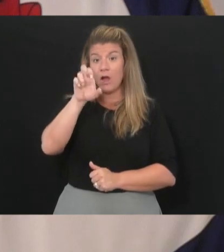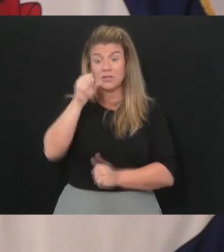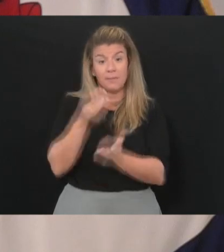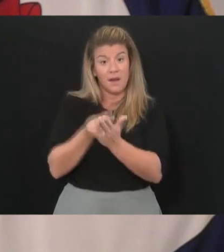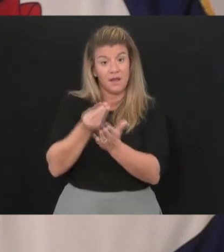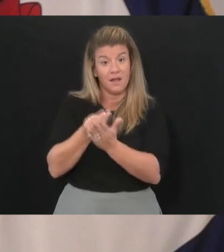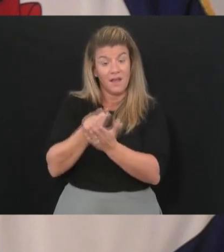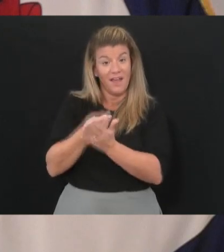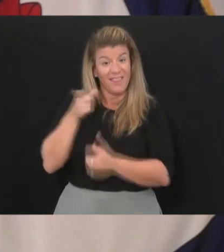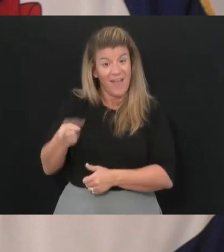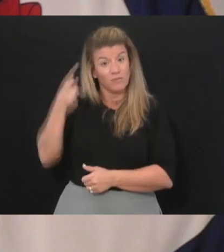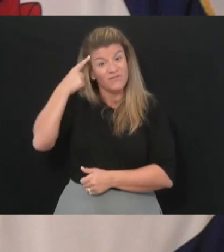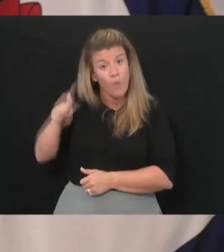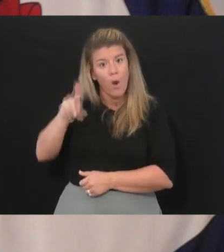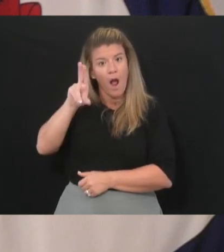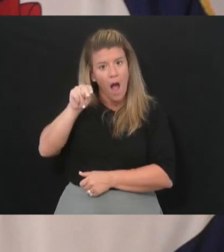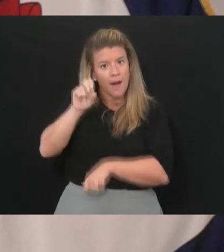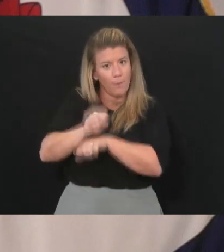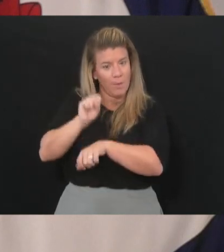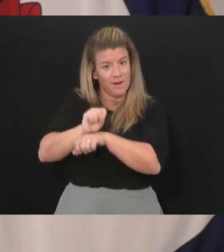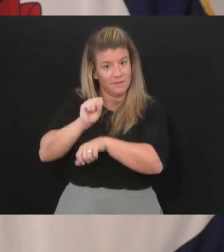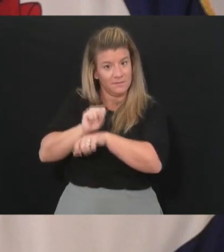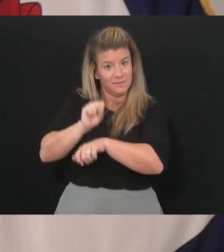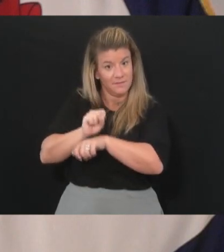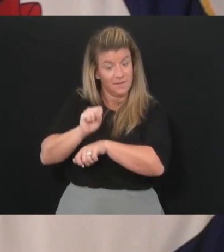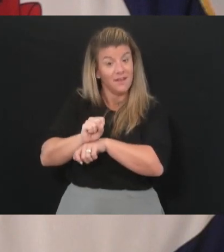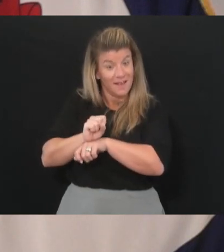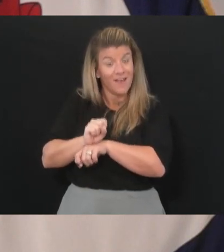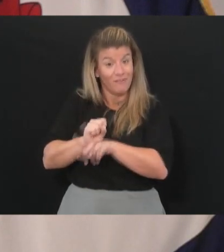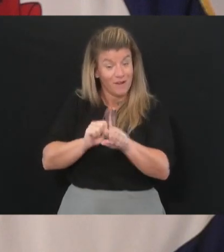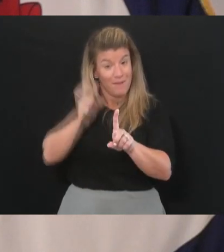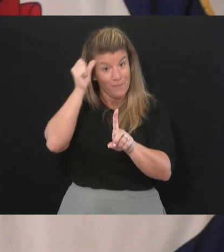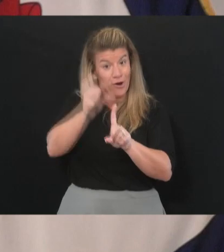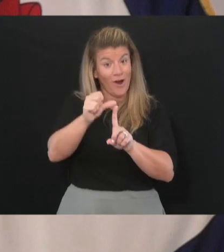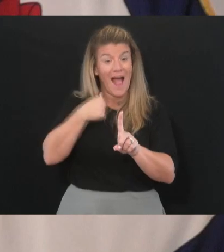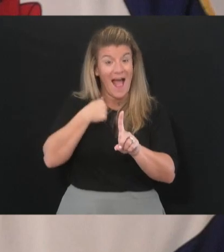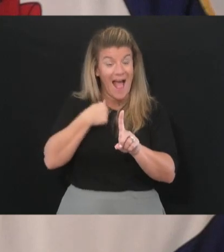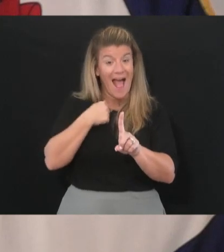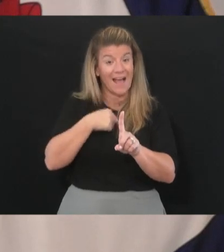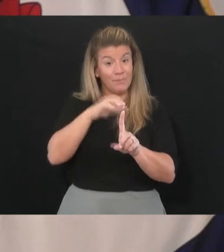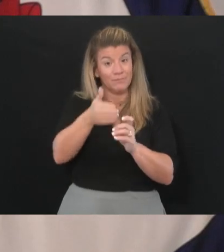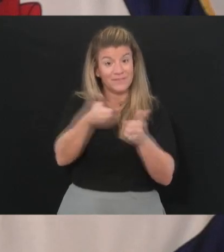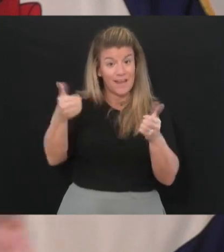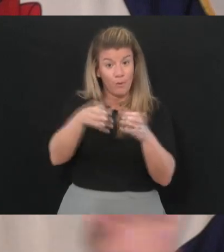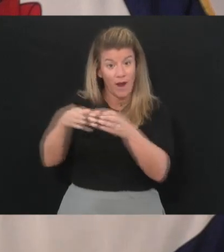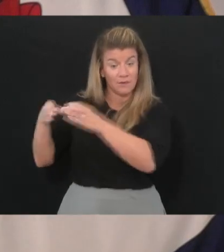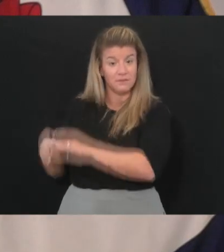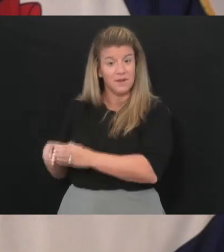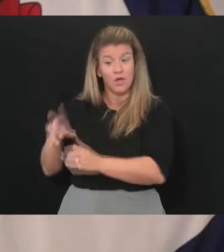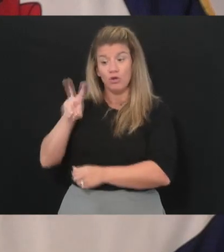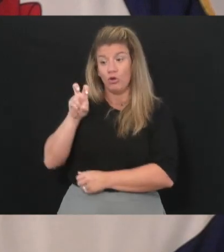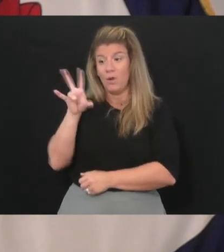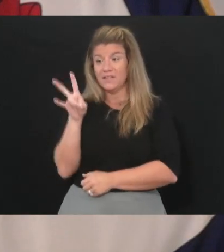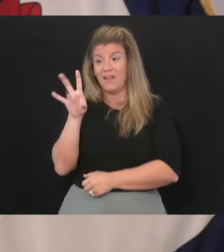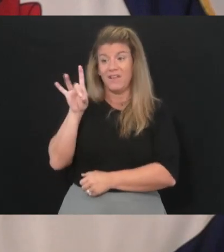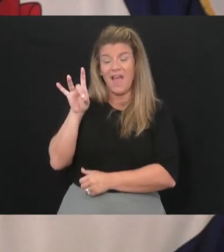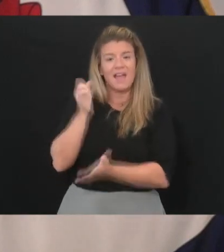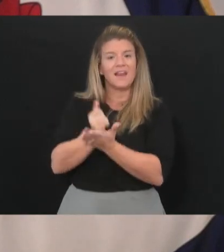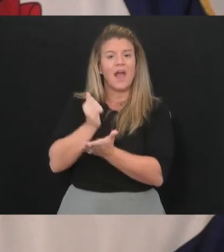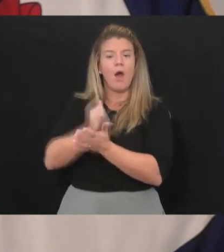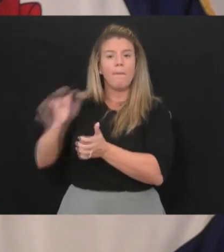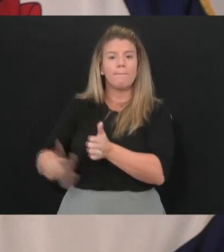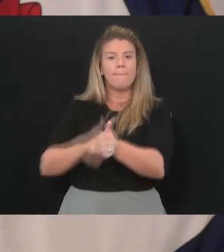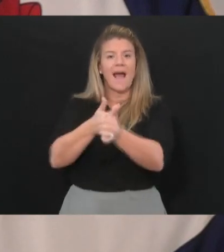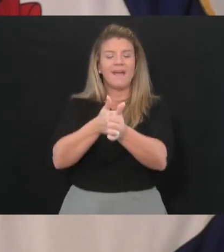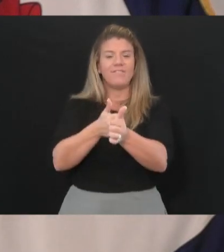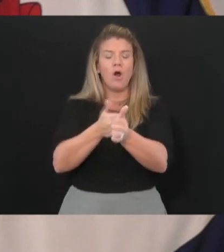the unemployment? Do you remember when we did that? We put aside $278 to backfill our